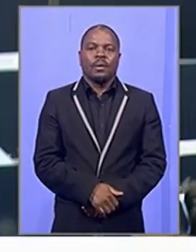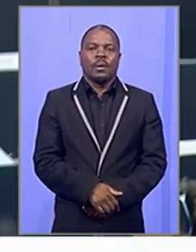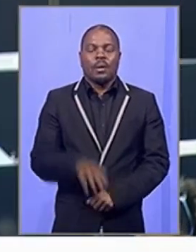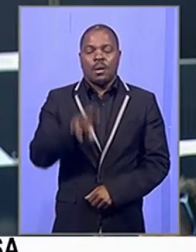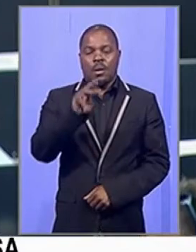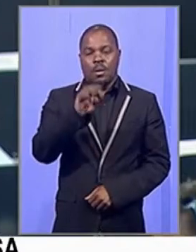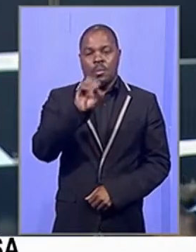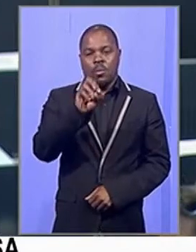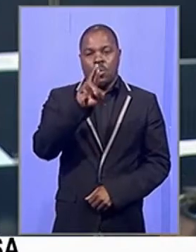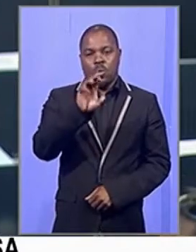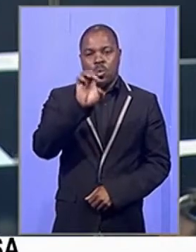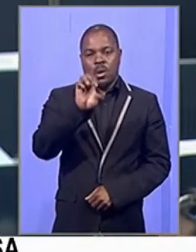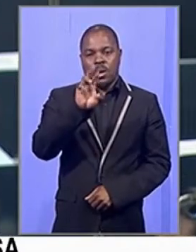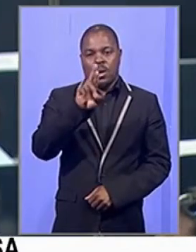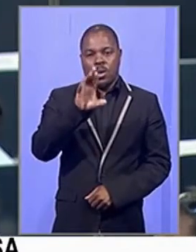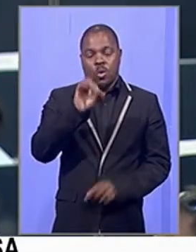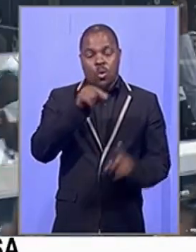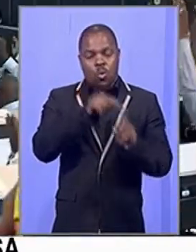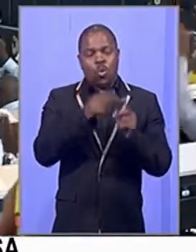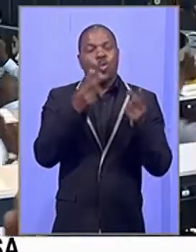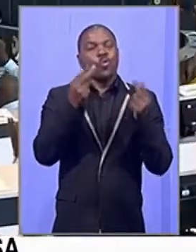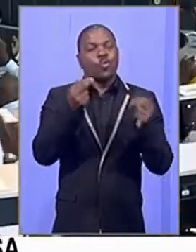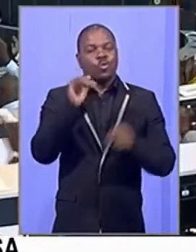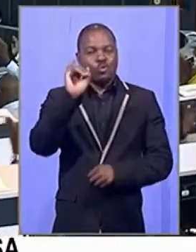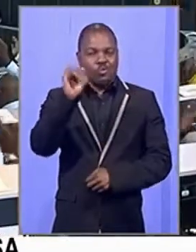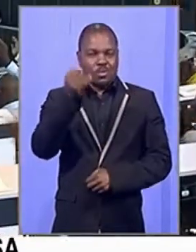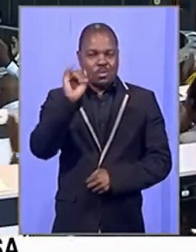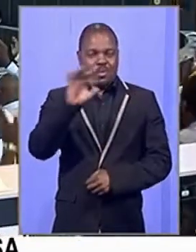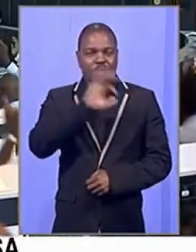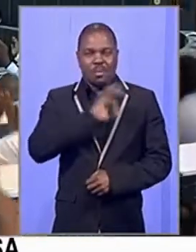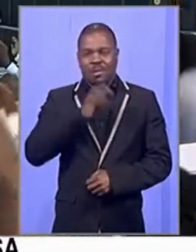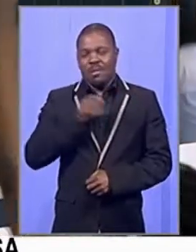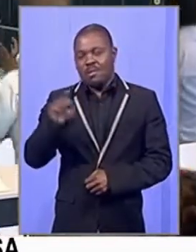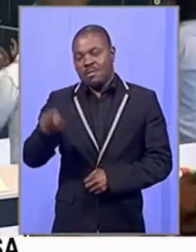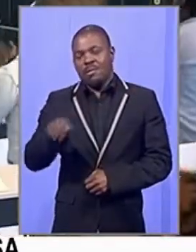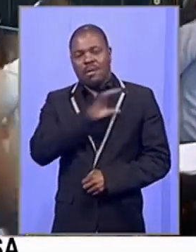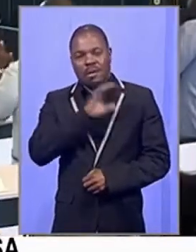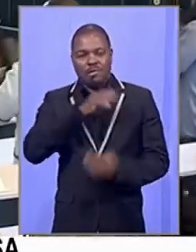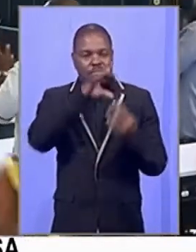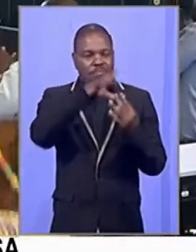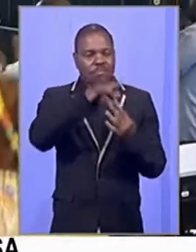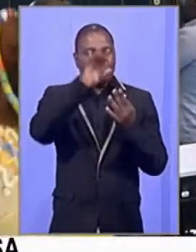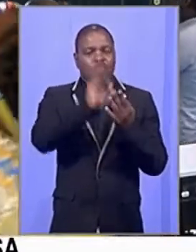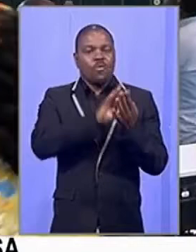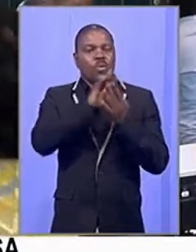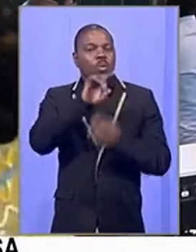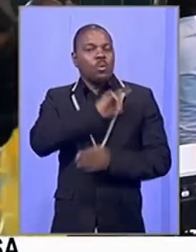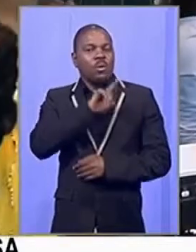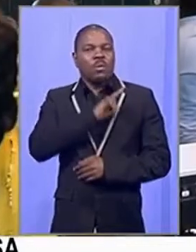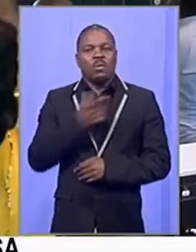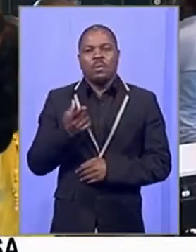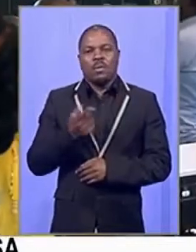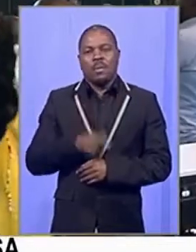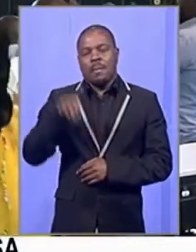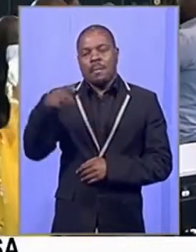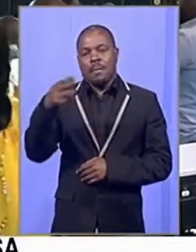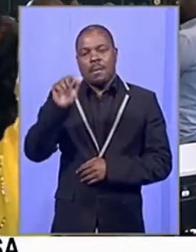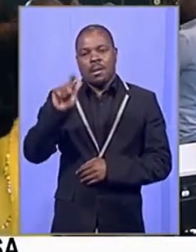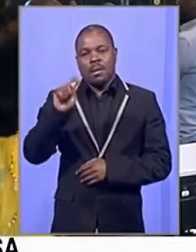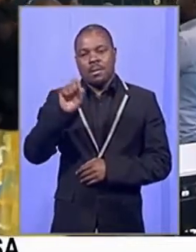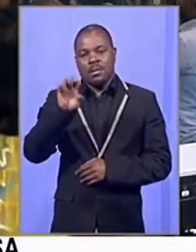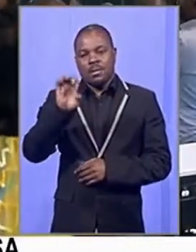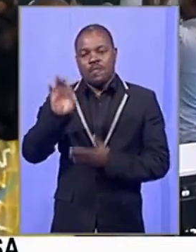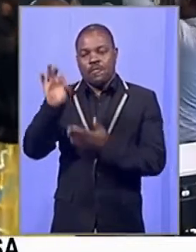Dada Morero o kgethilwe go ba meyara o moswa wa mmasepala wa Johannesburg morago ga go tlošwa ga ngaka Mpho Phalatse